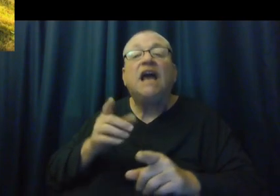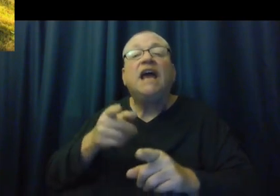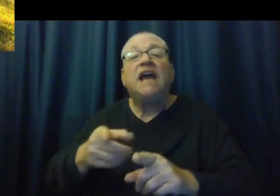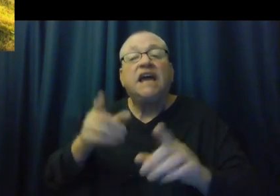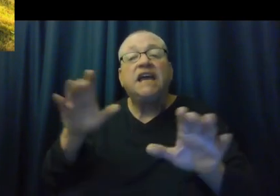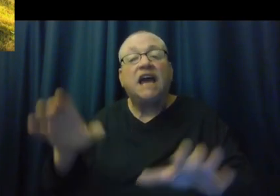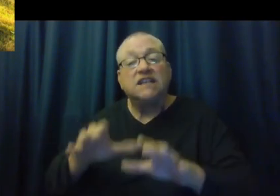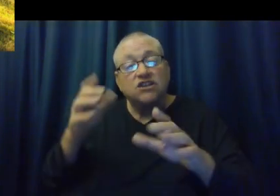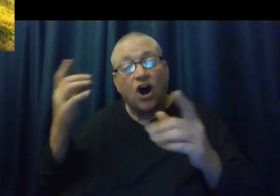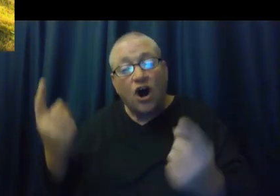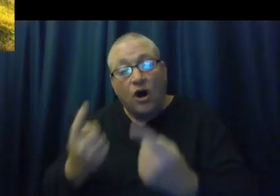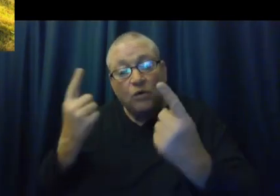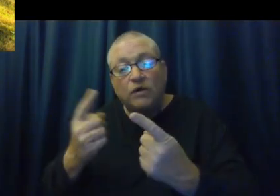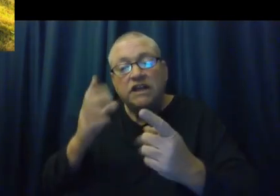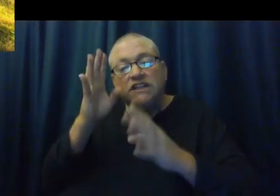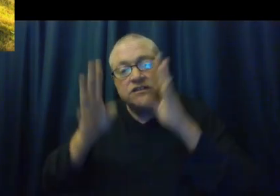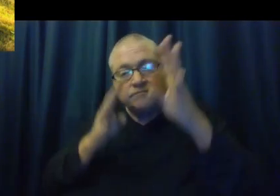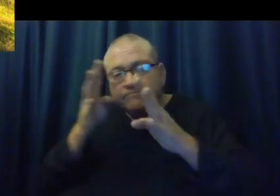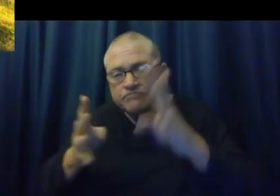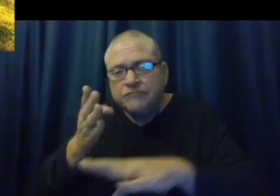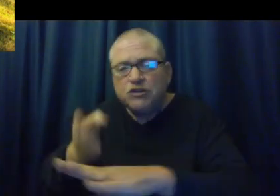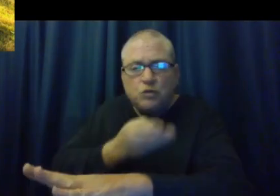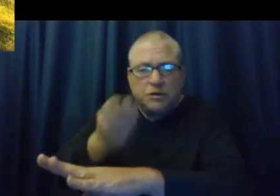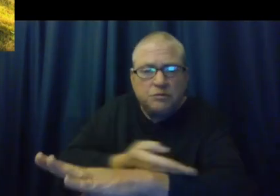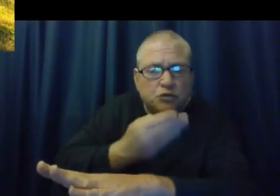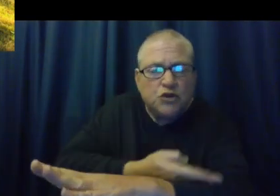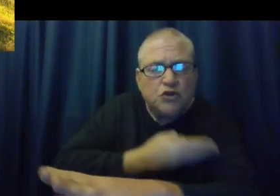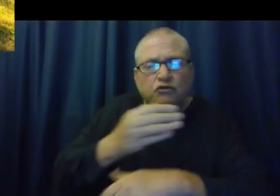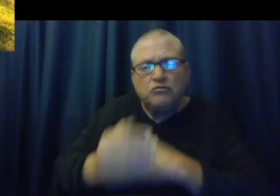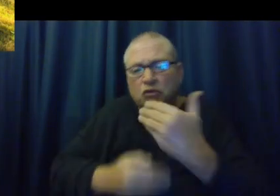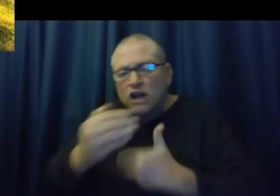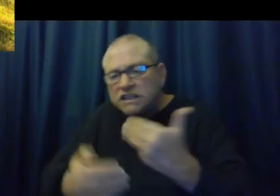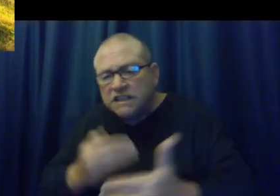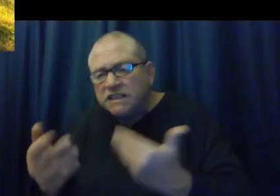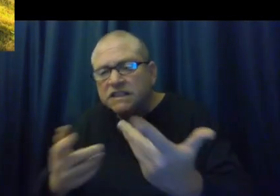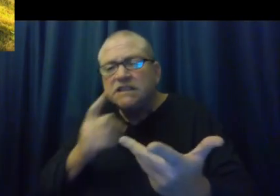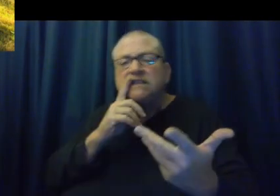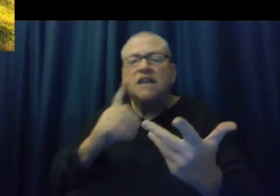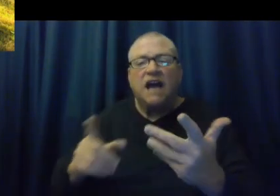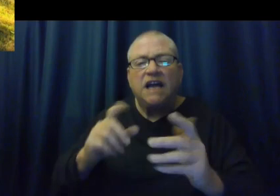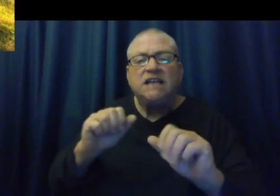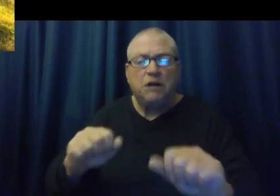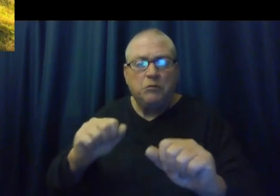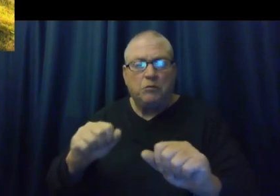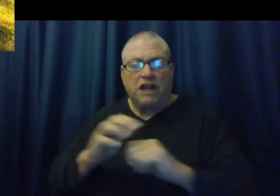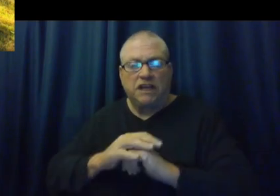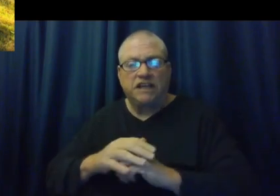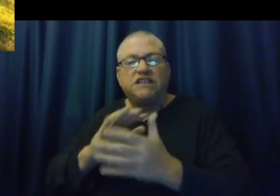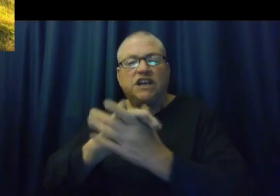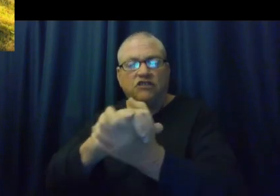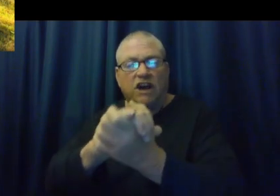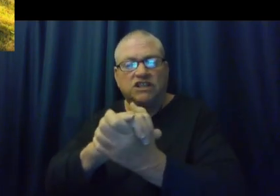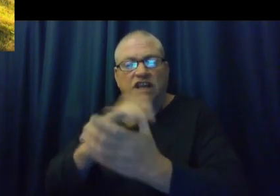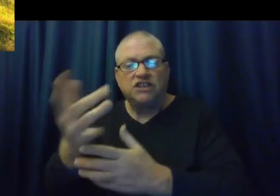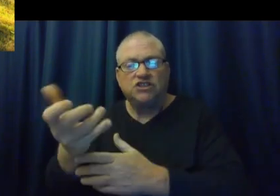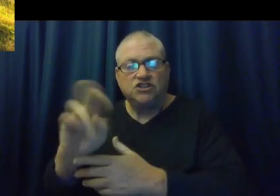seeks, reviews, and implements improved processes and capabilities. Congratulations and thank you, John.